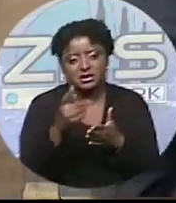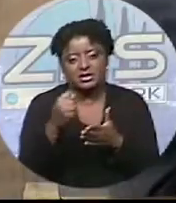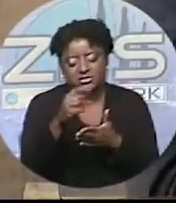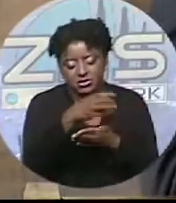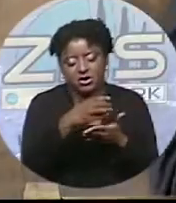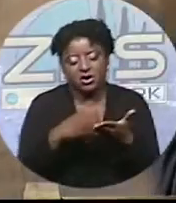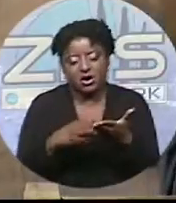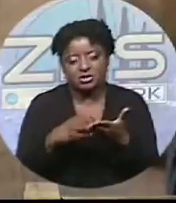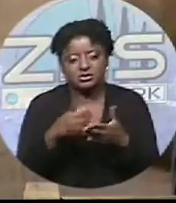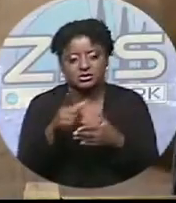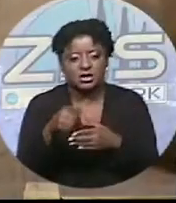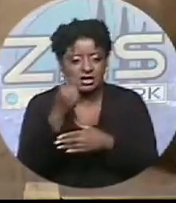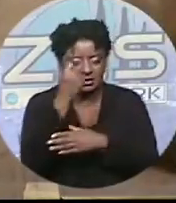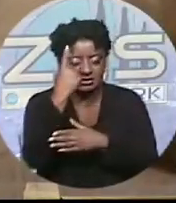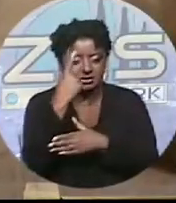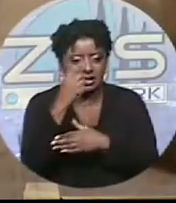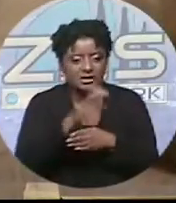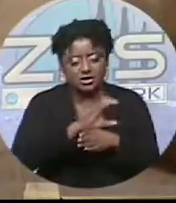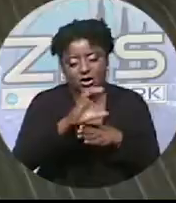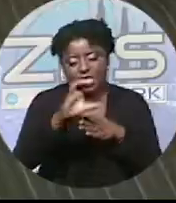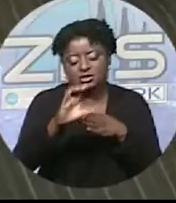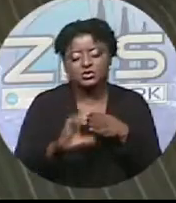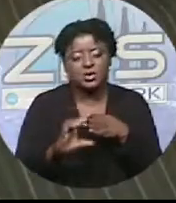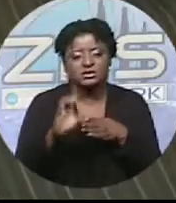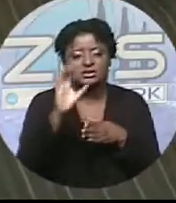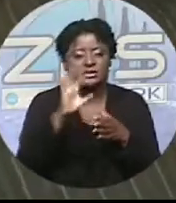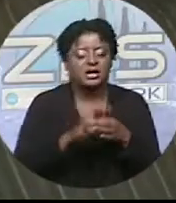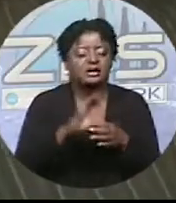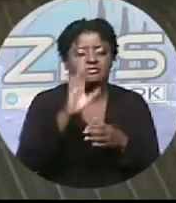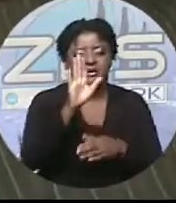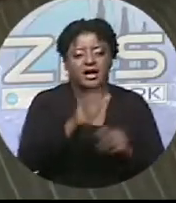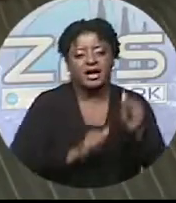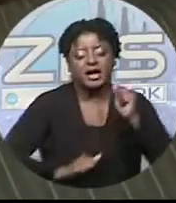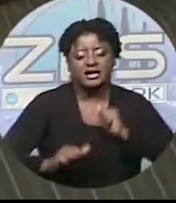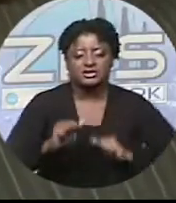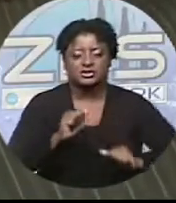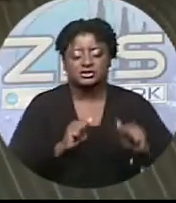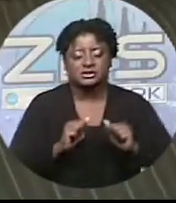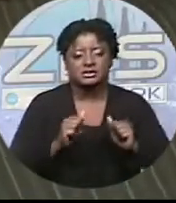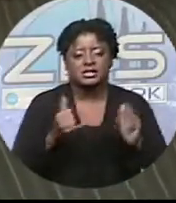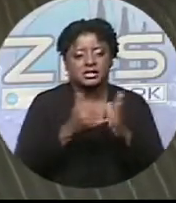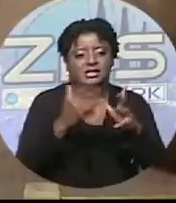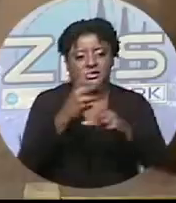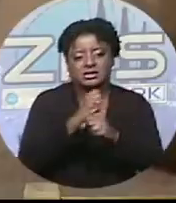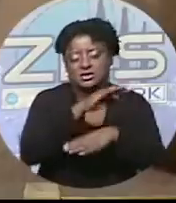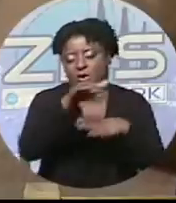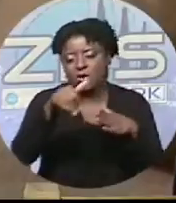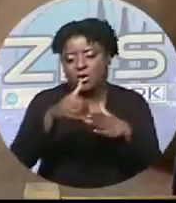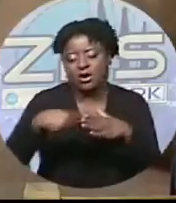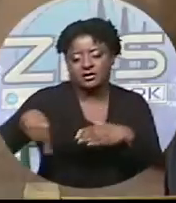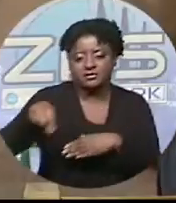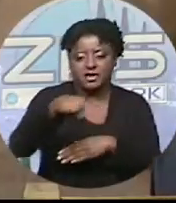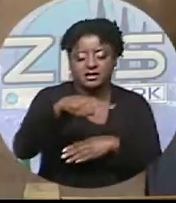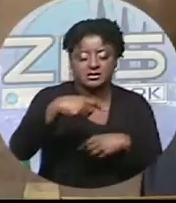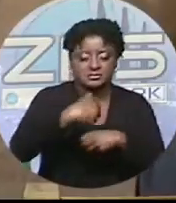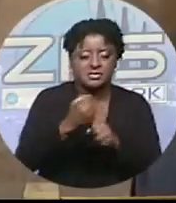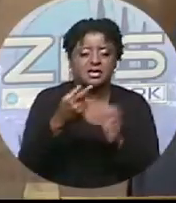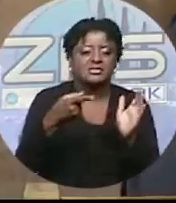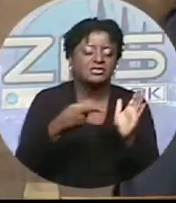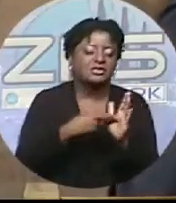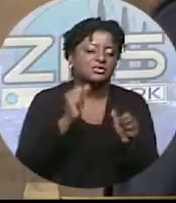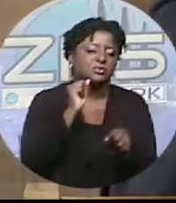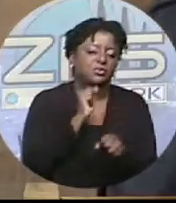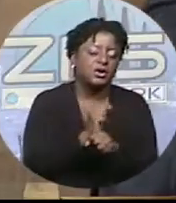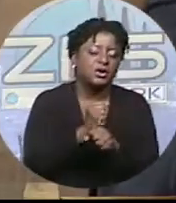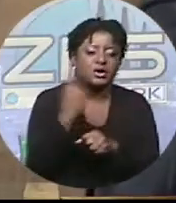the consequences of each of our actions could be. Because it takes all of us to make this work.